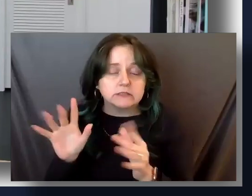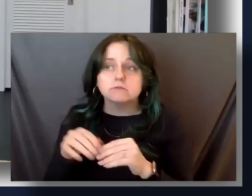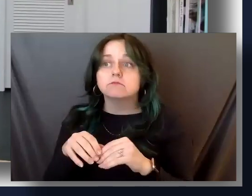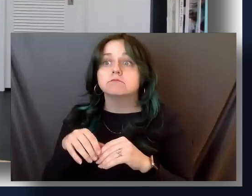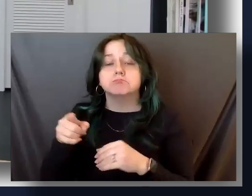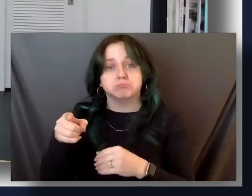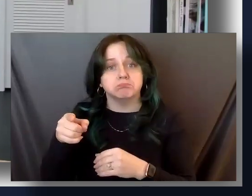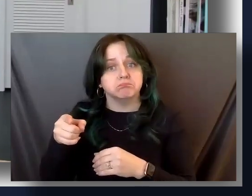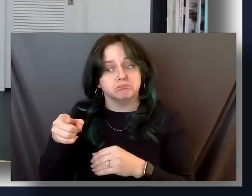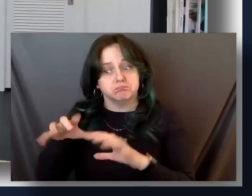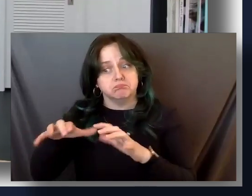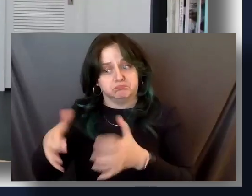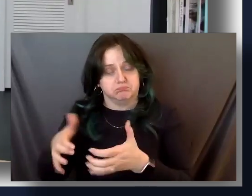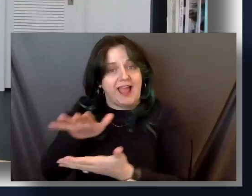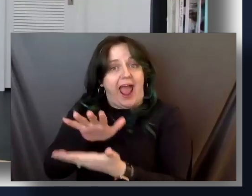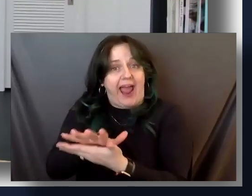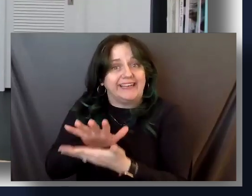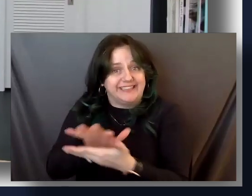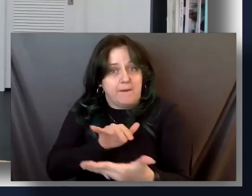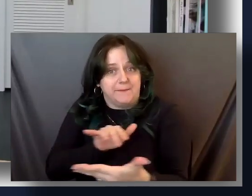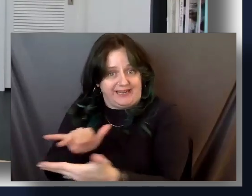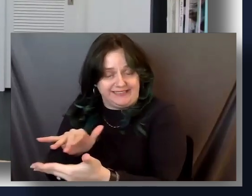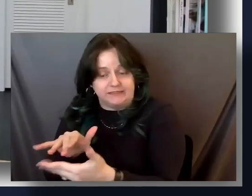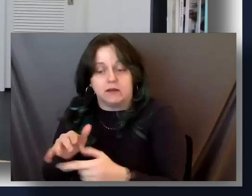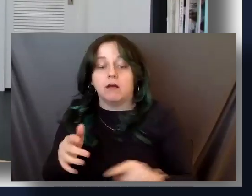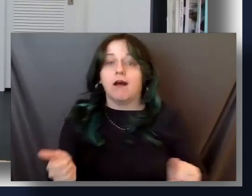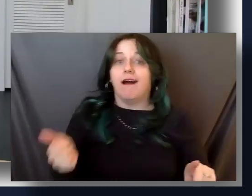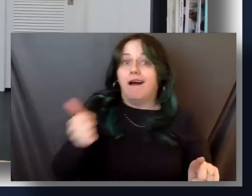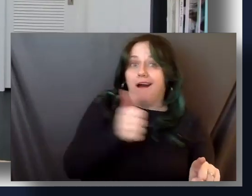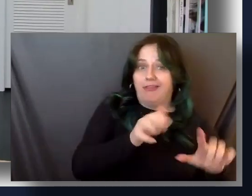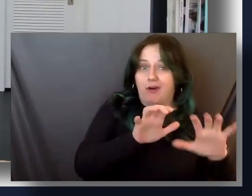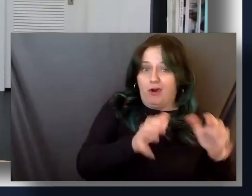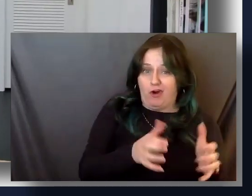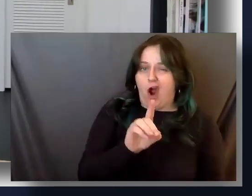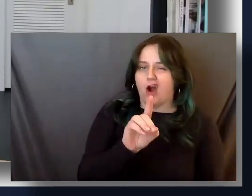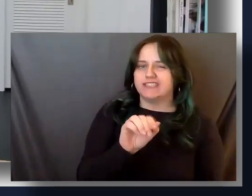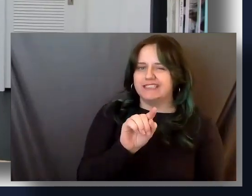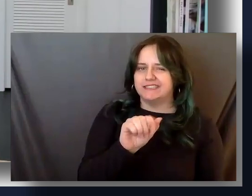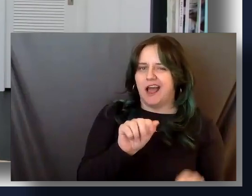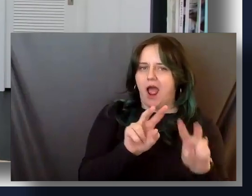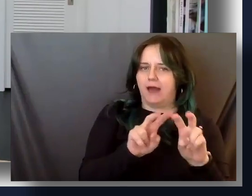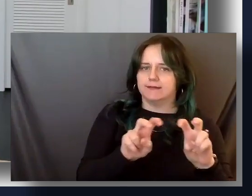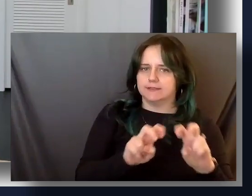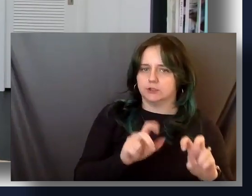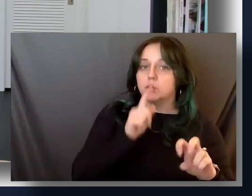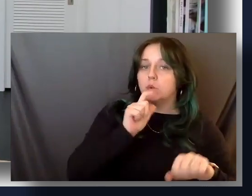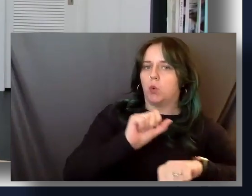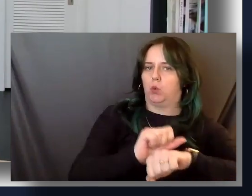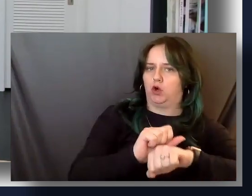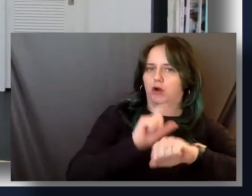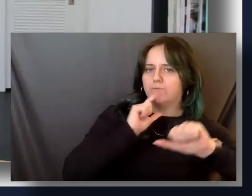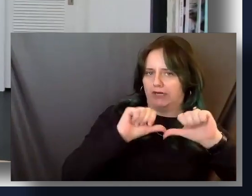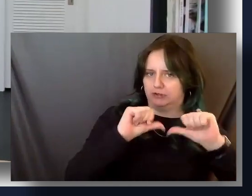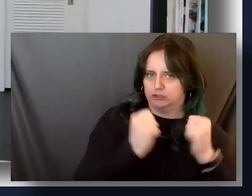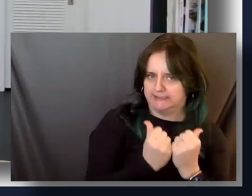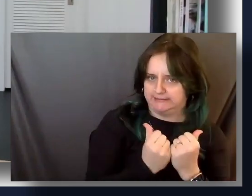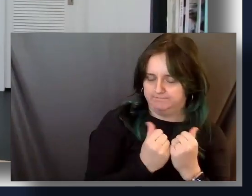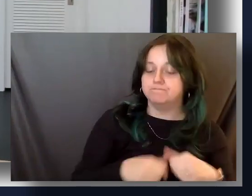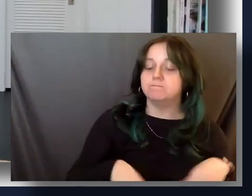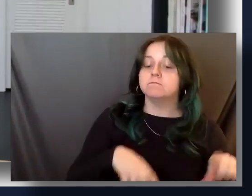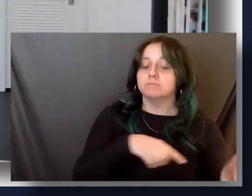like me. They were academics, and half the task force were data analysts who worked for the agency.